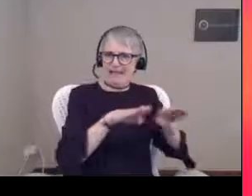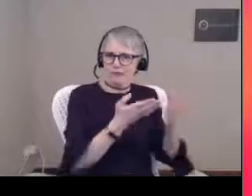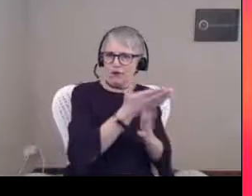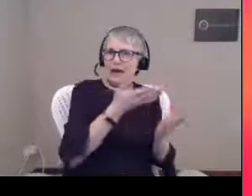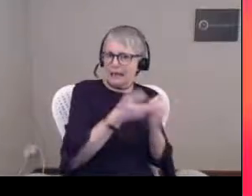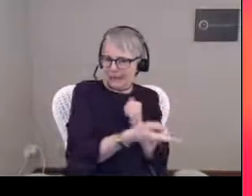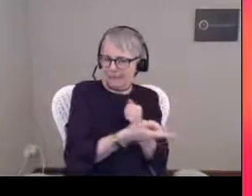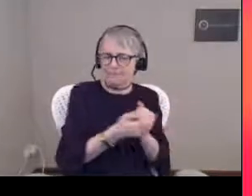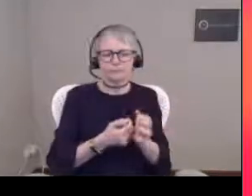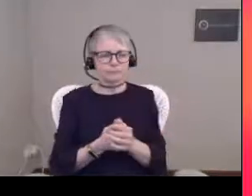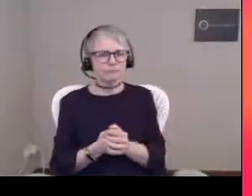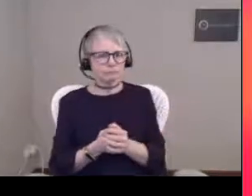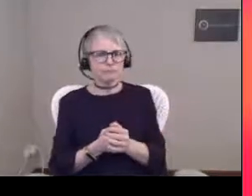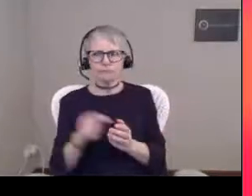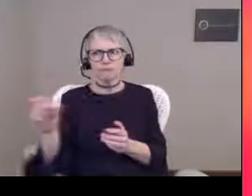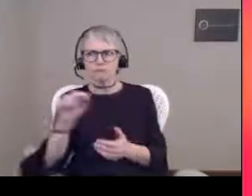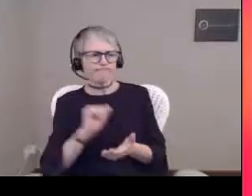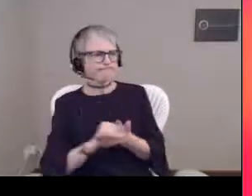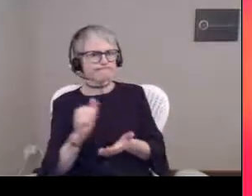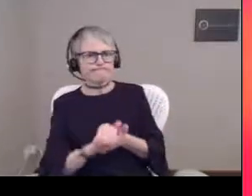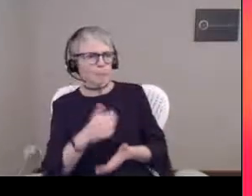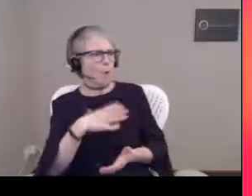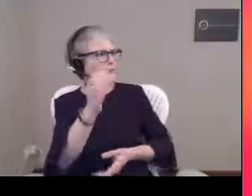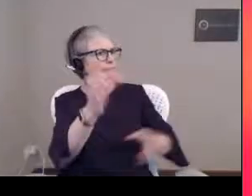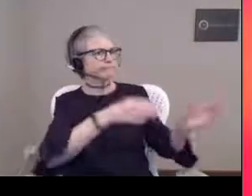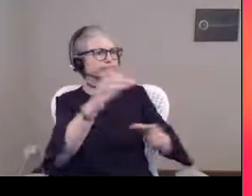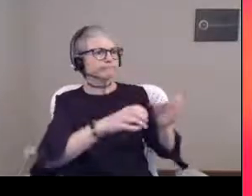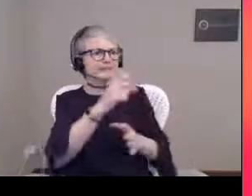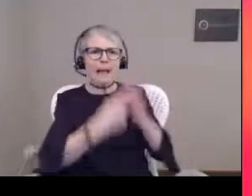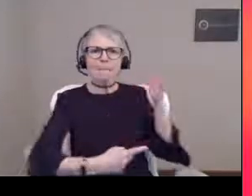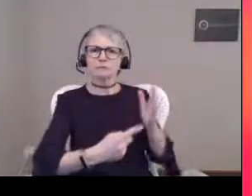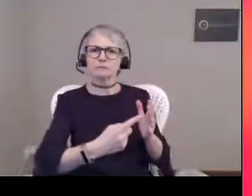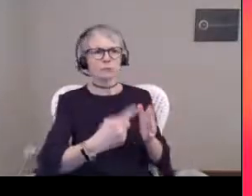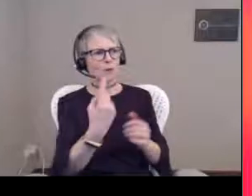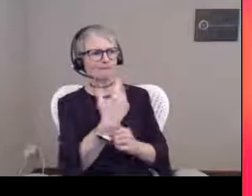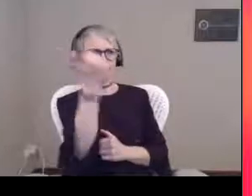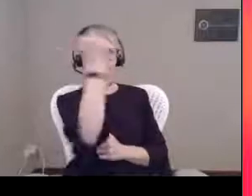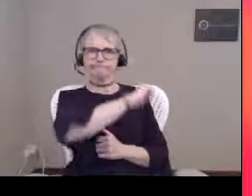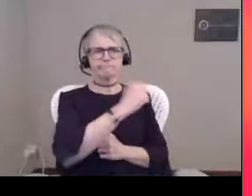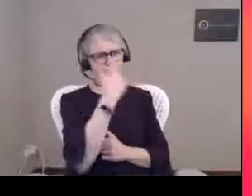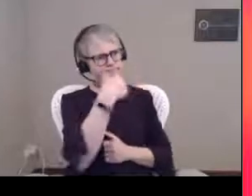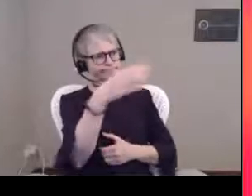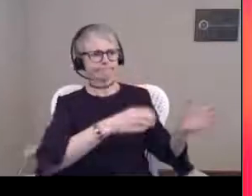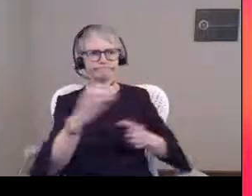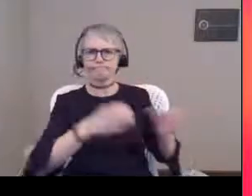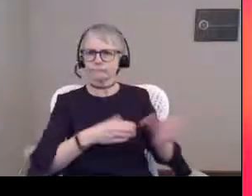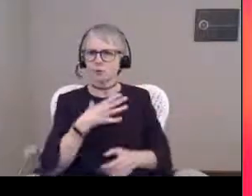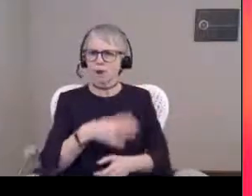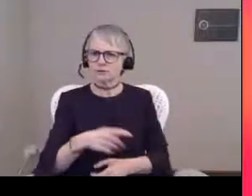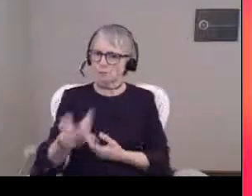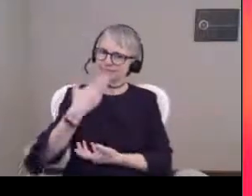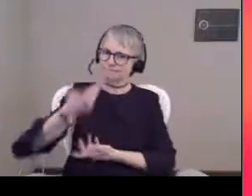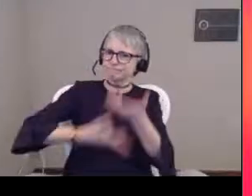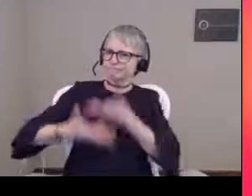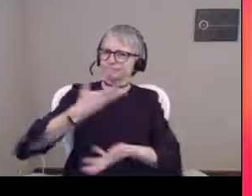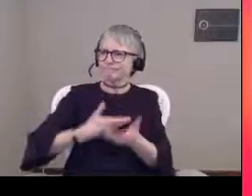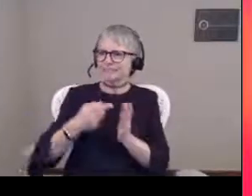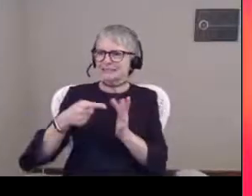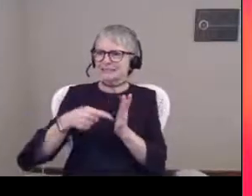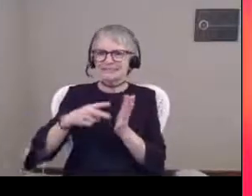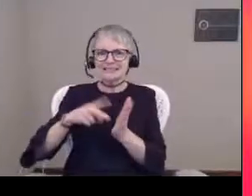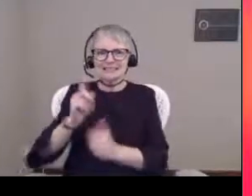disabled candidates to work for them. And just wanted to know a little bit more about ITV. So welcome, Robbie, and thank you